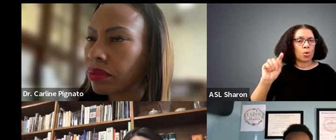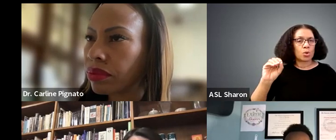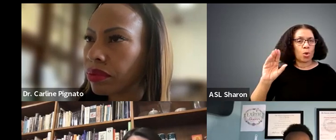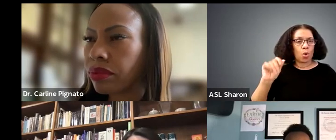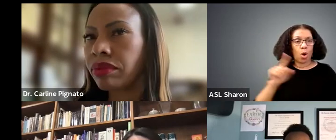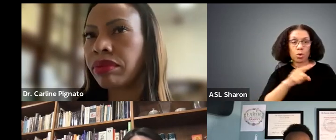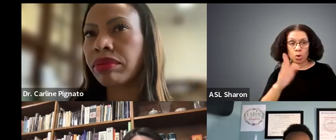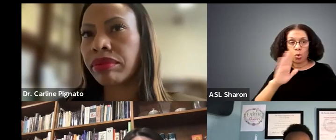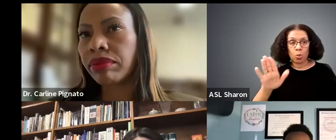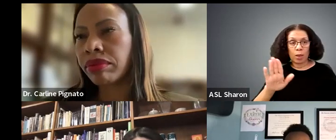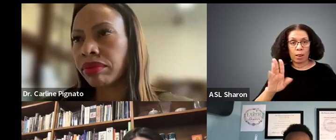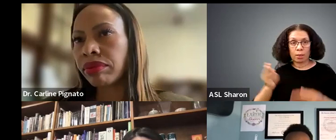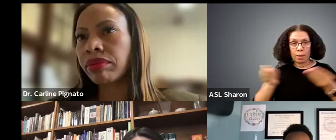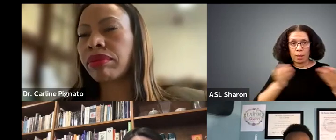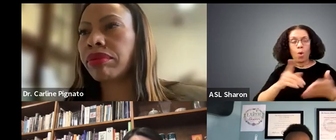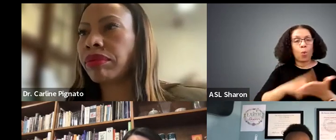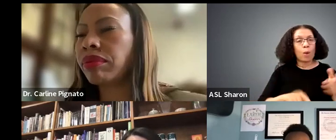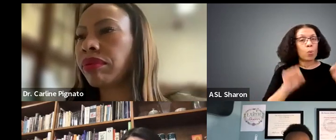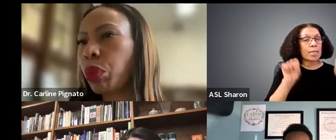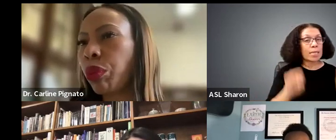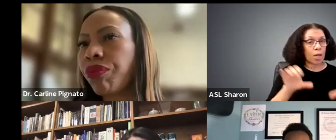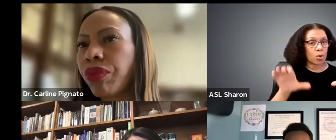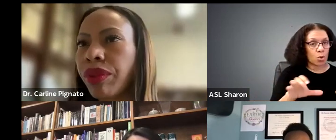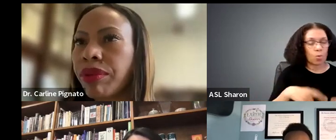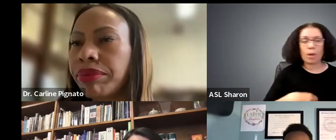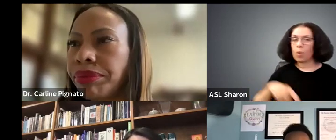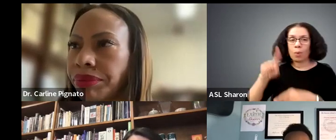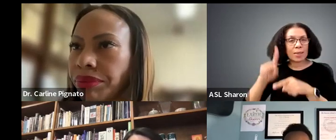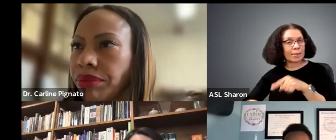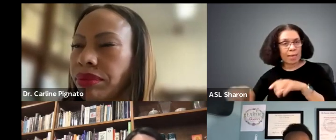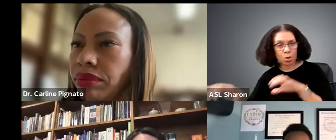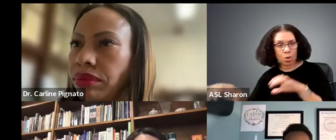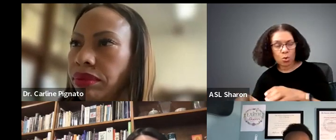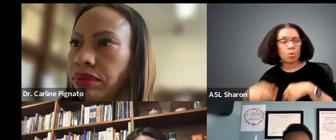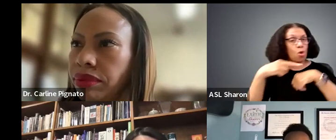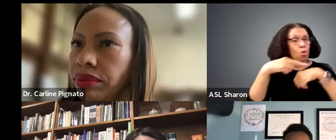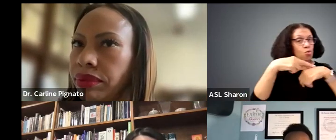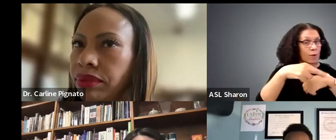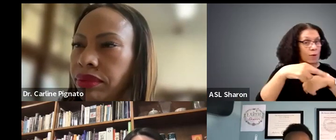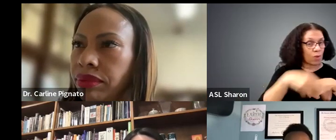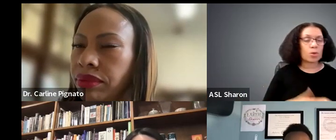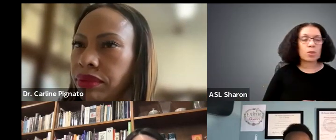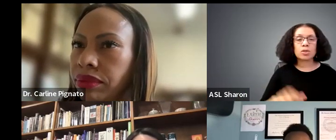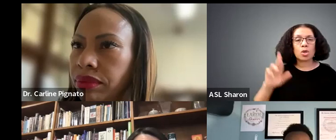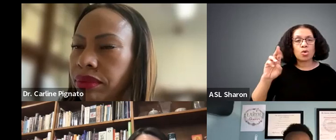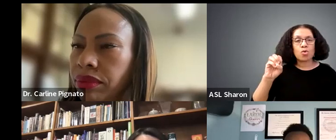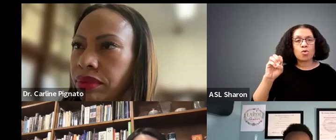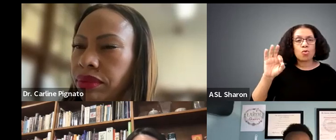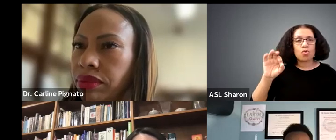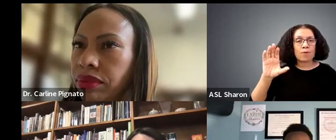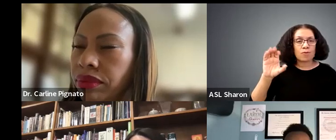that training on the do's and don'ts, on referrals, right, on reference checking, and what are